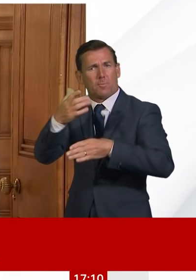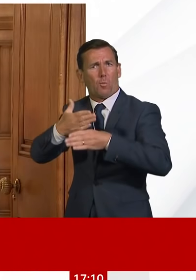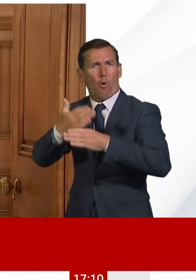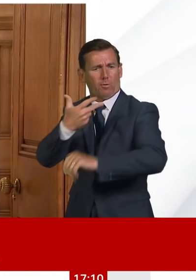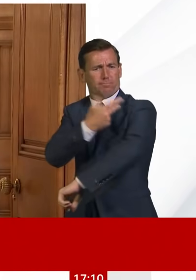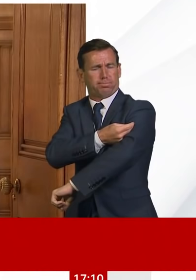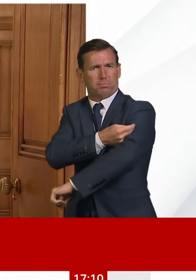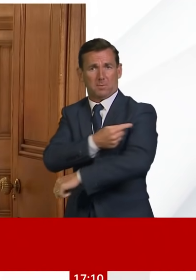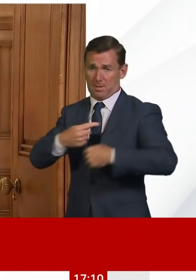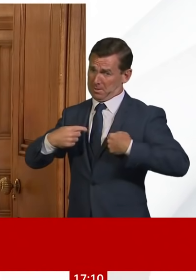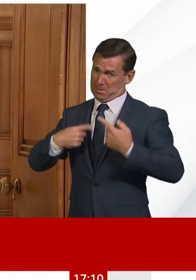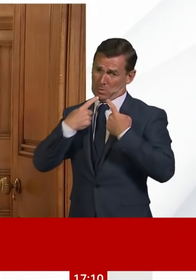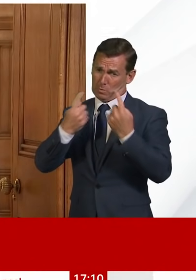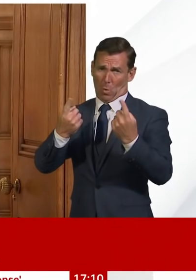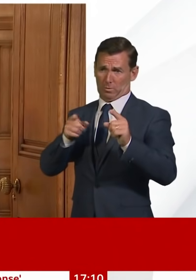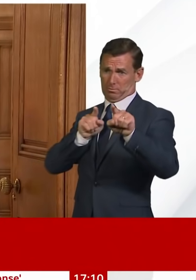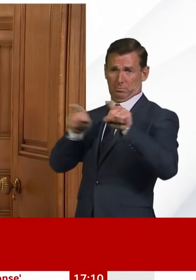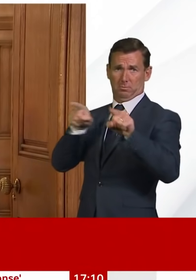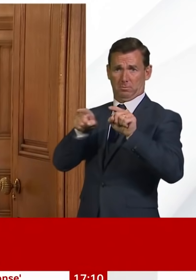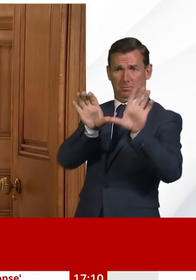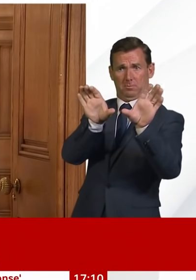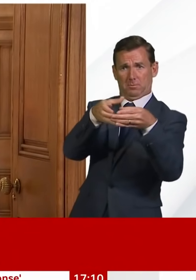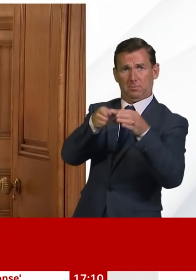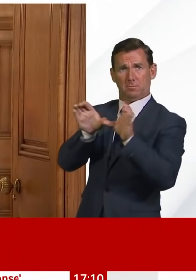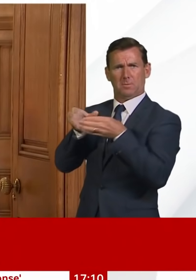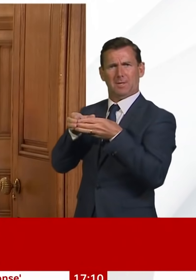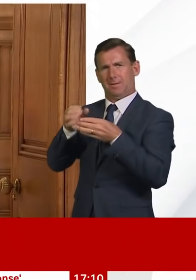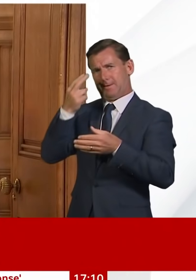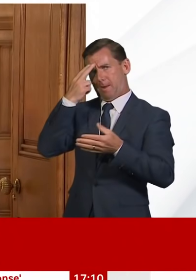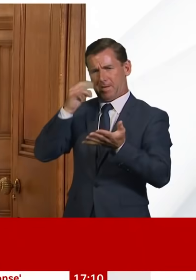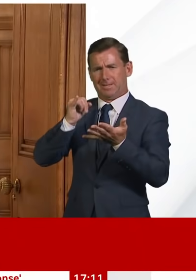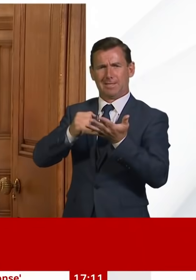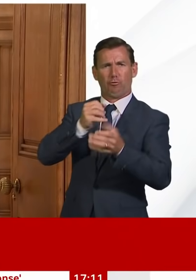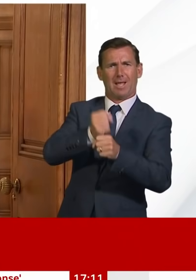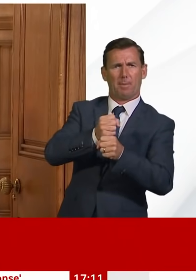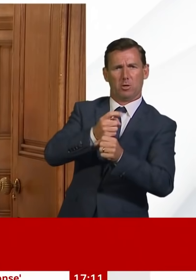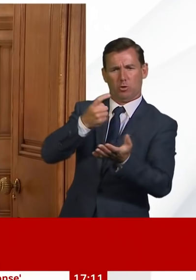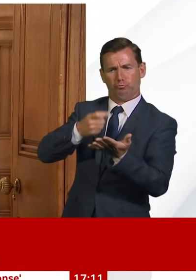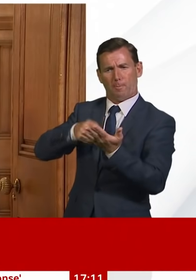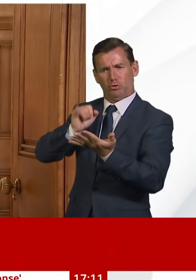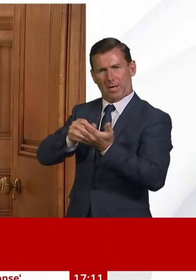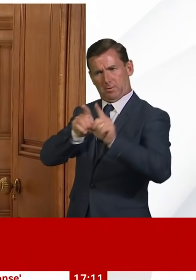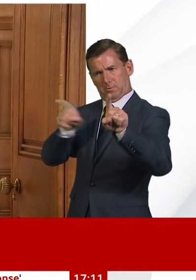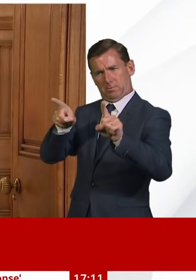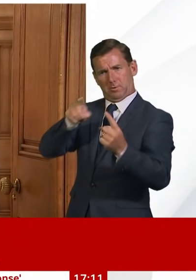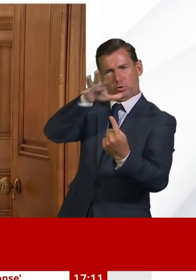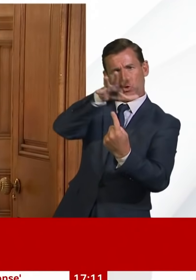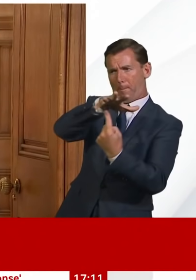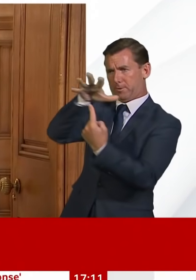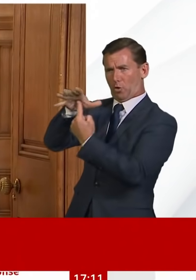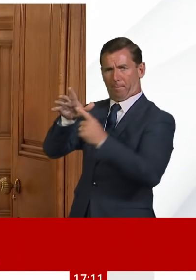Sarah Gilbert and Robin Shattuck, 2 of our most inspiring scientists, that we are going to back